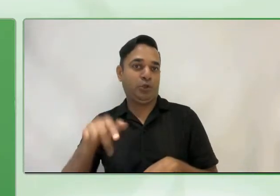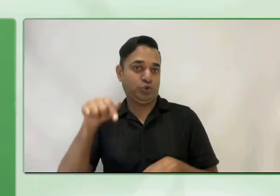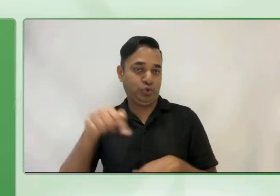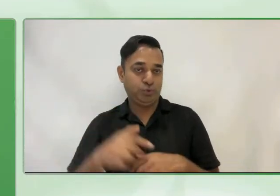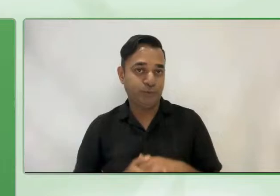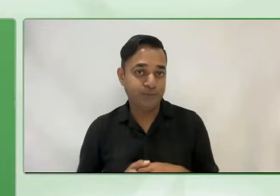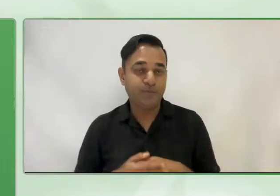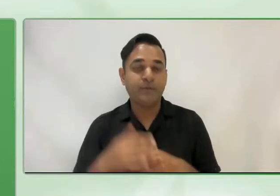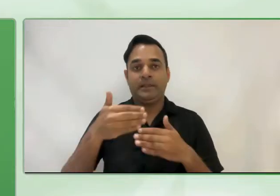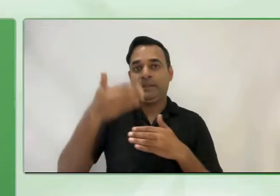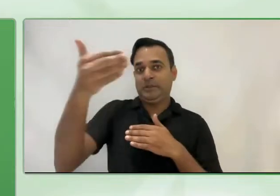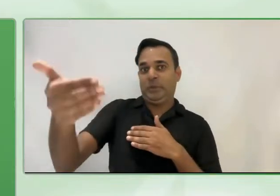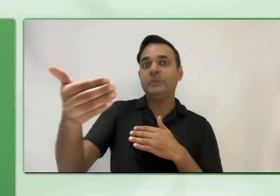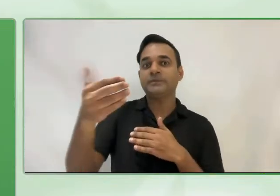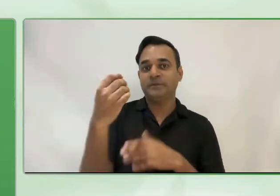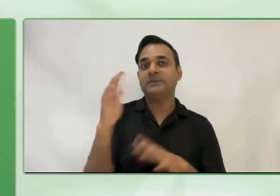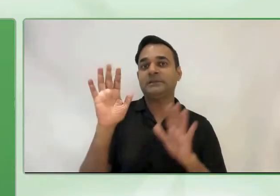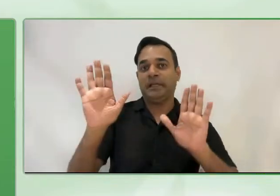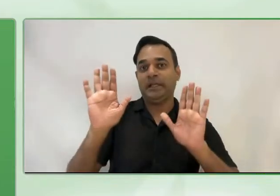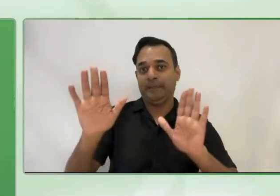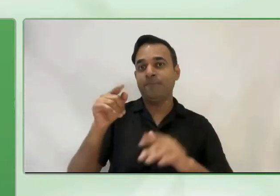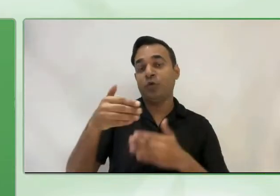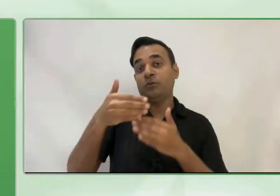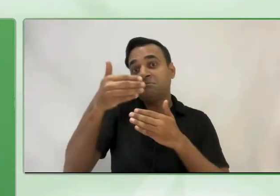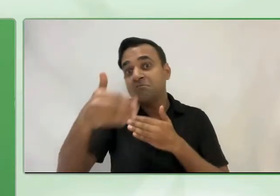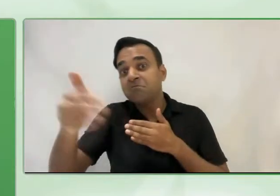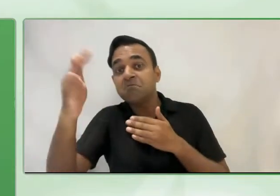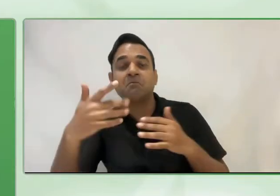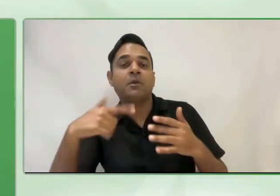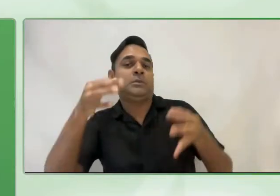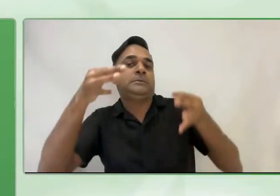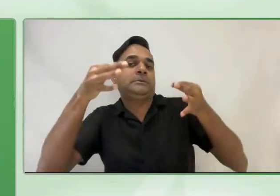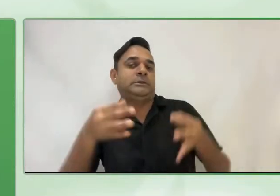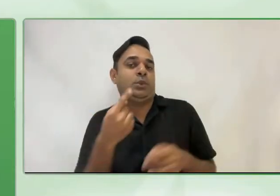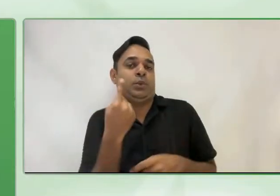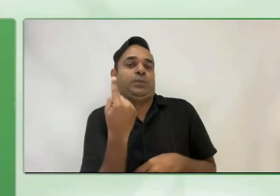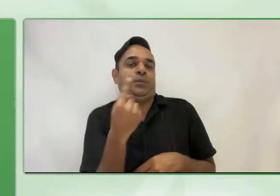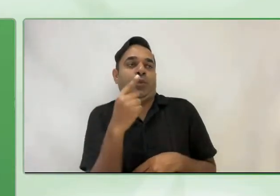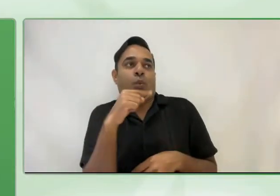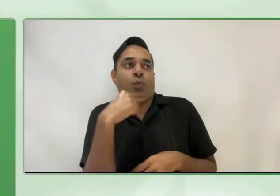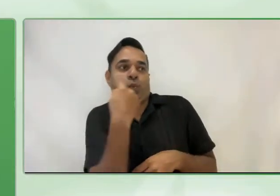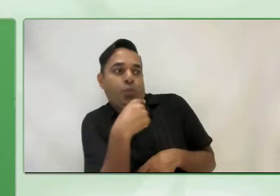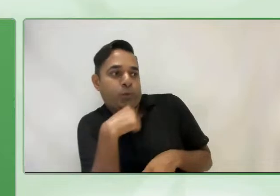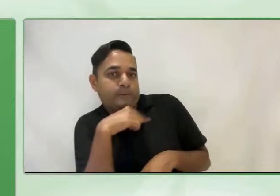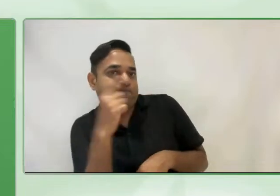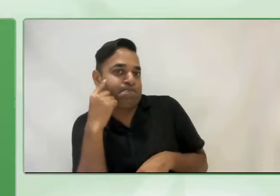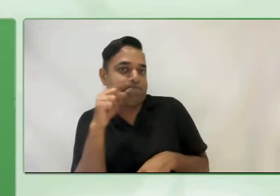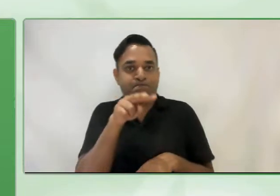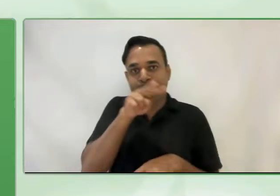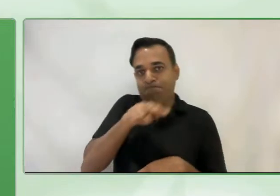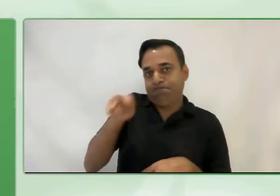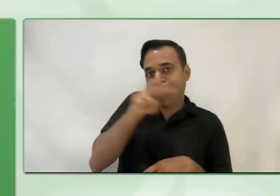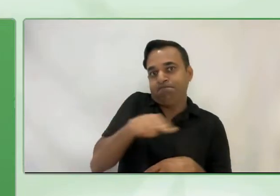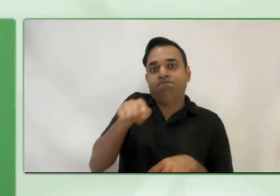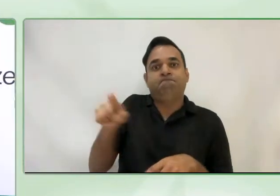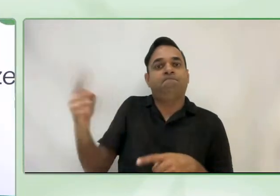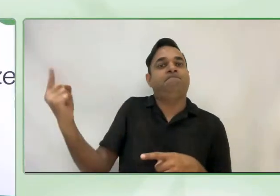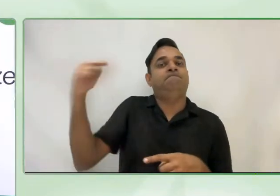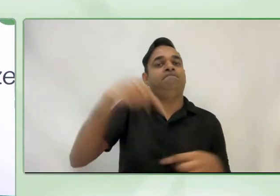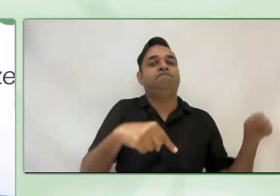support for Vienna Up, which is between the 8th and 16th of May here in